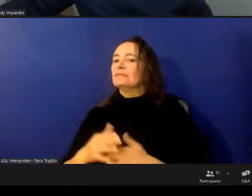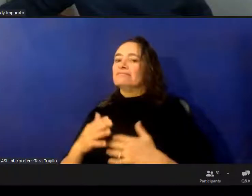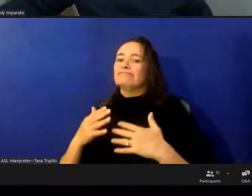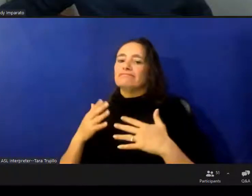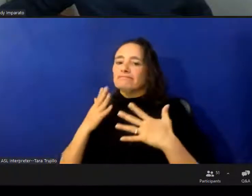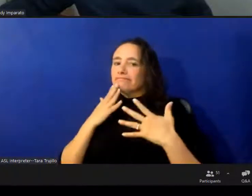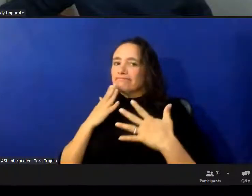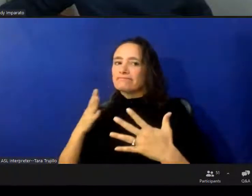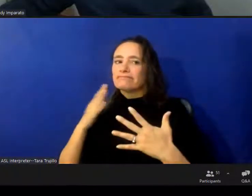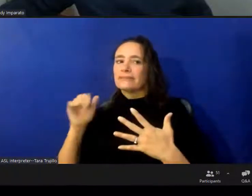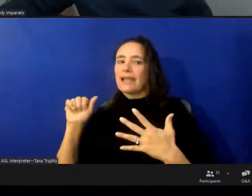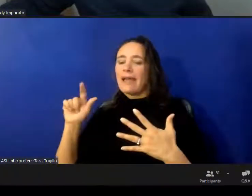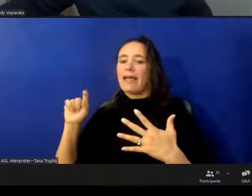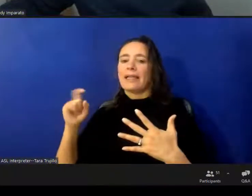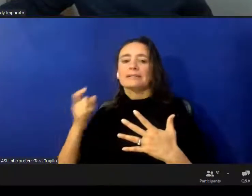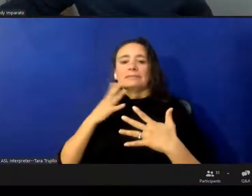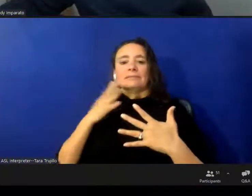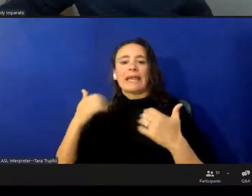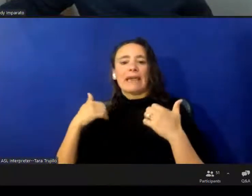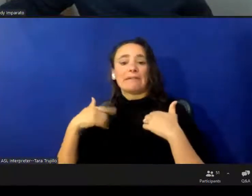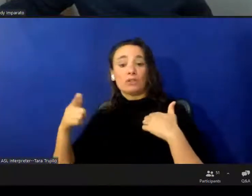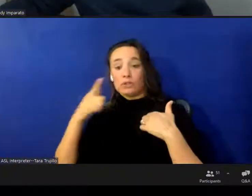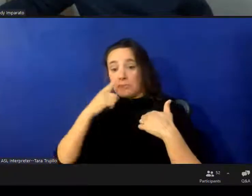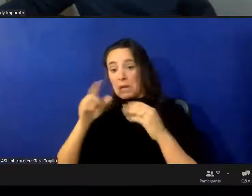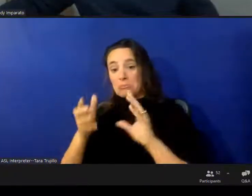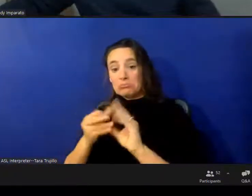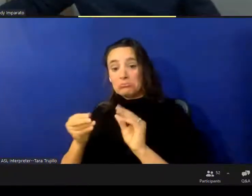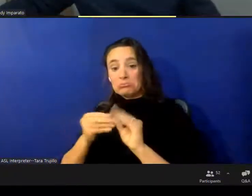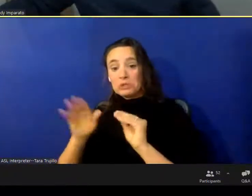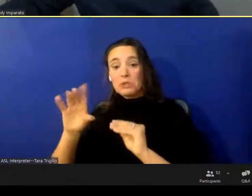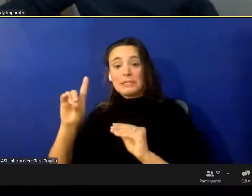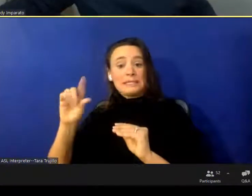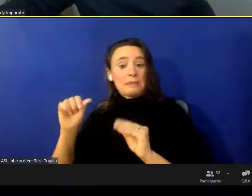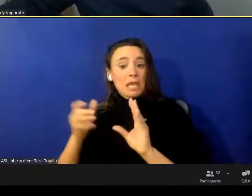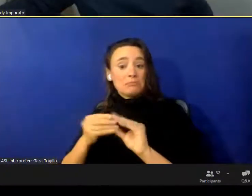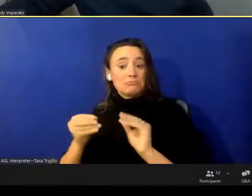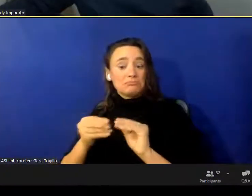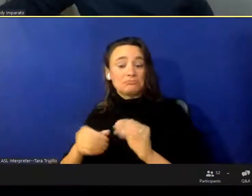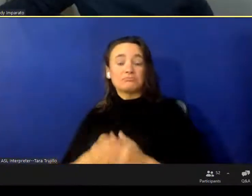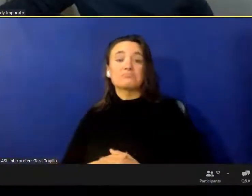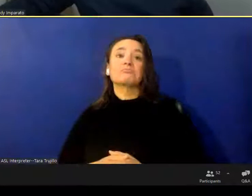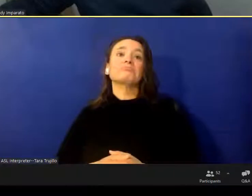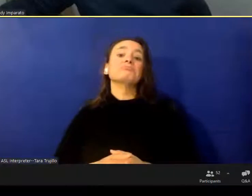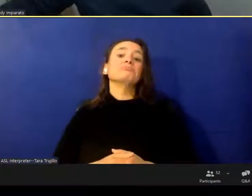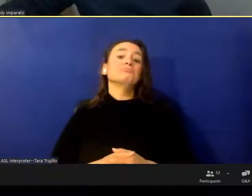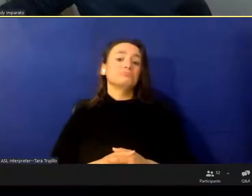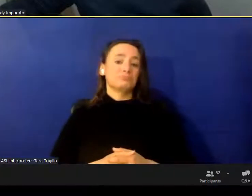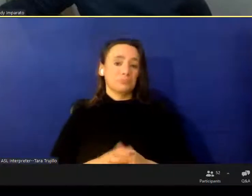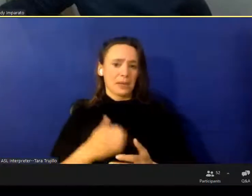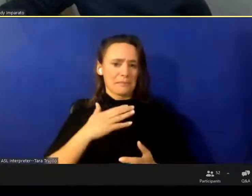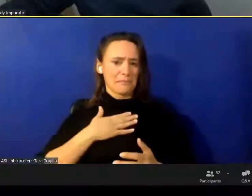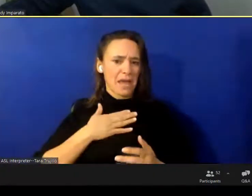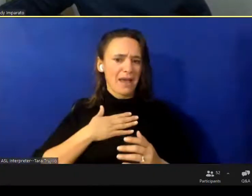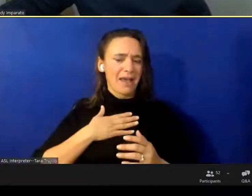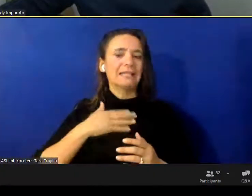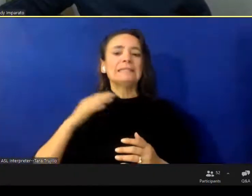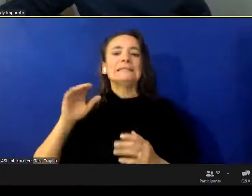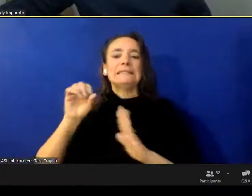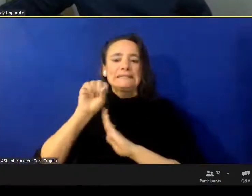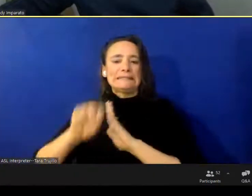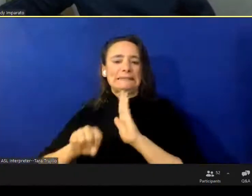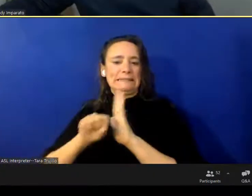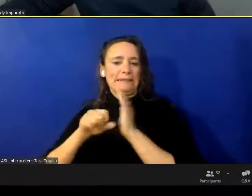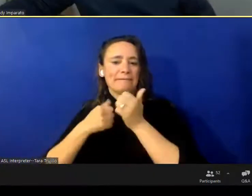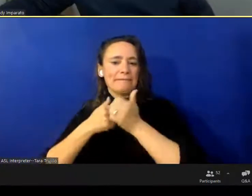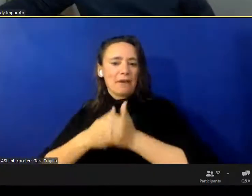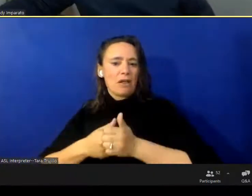talk to us a little bit about your disability? Yeah, I mean, mine is kind of seasonal, but it's not completely